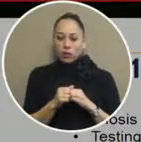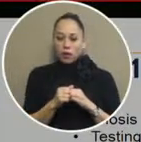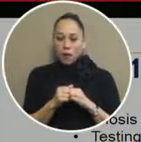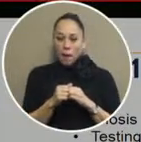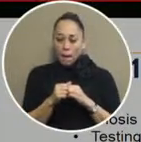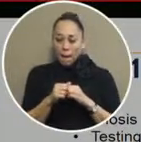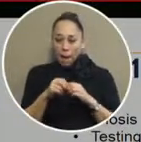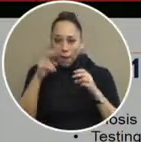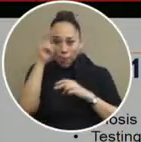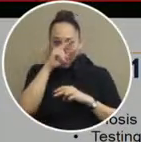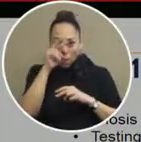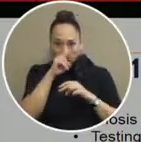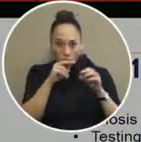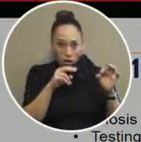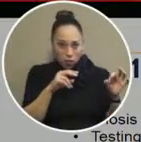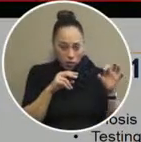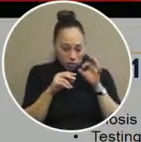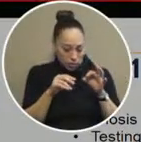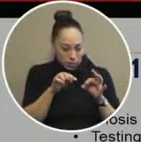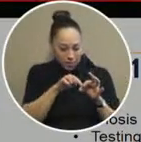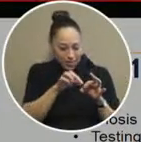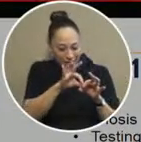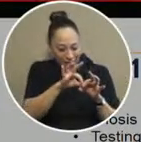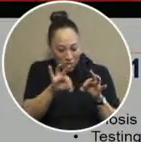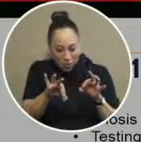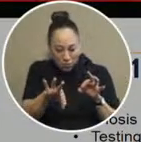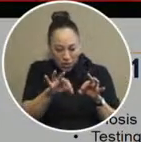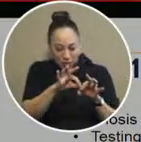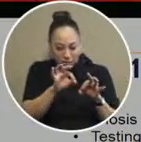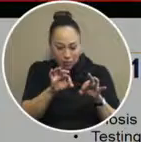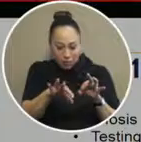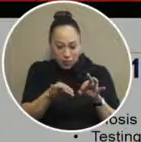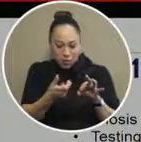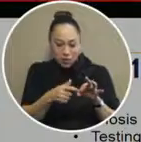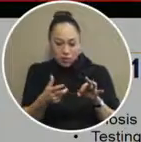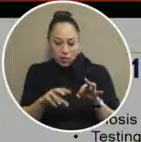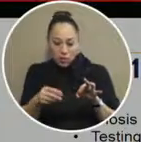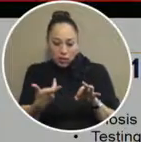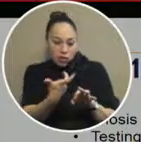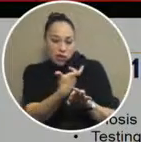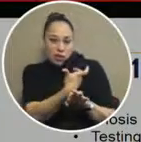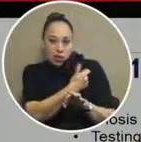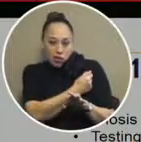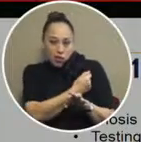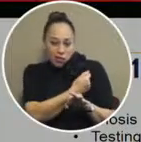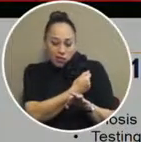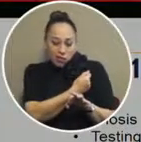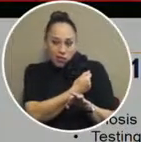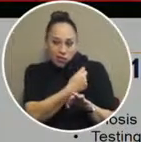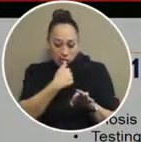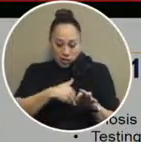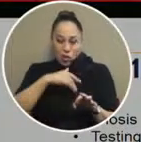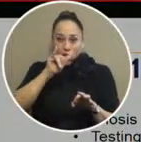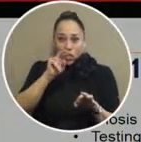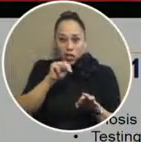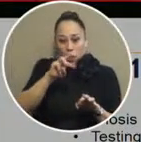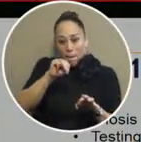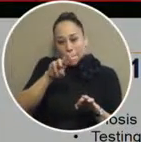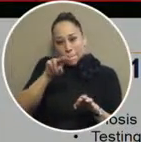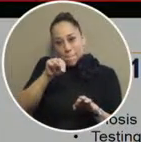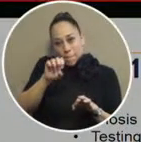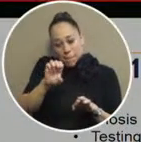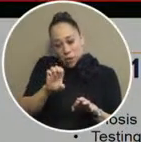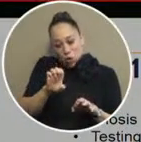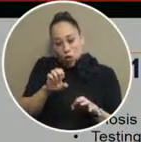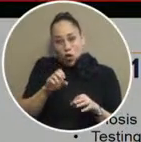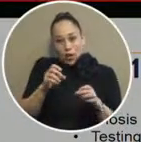of the virus presented to our immune system, and our immune system, by